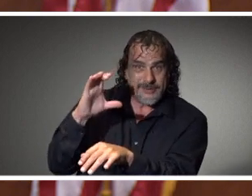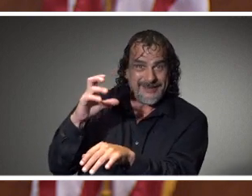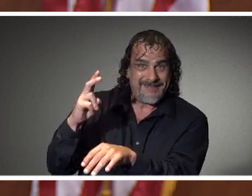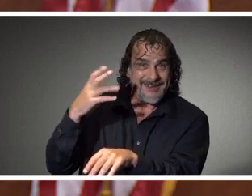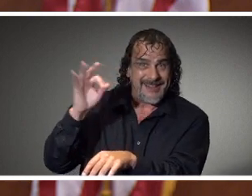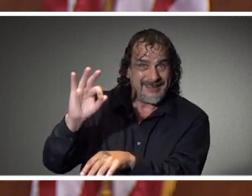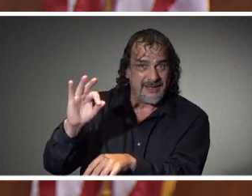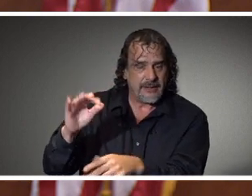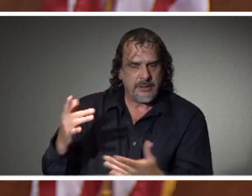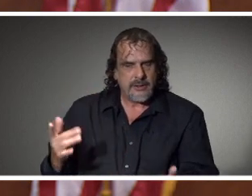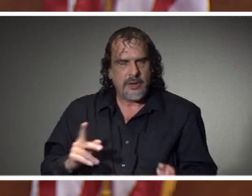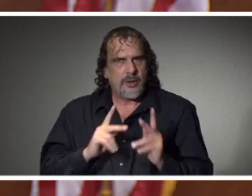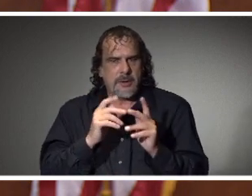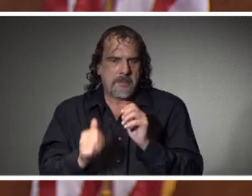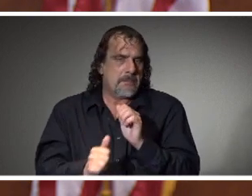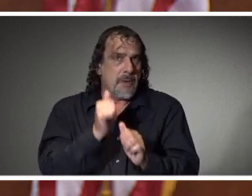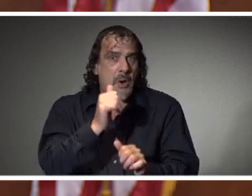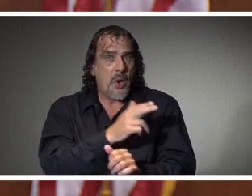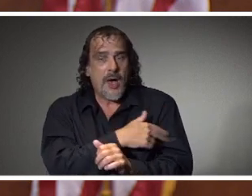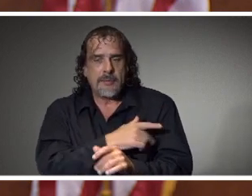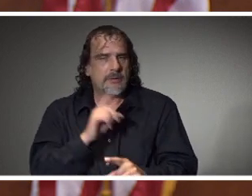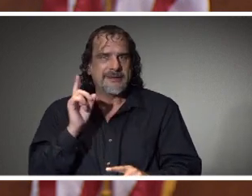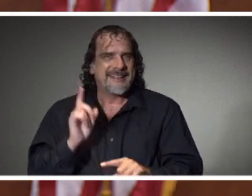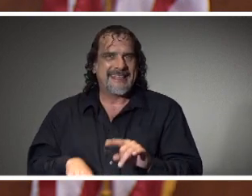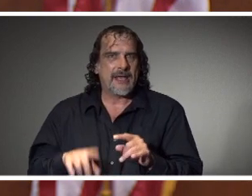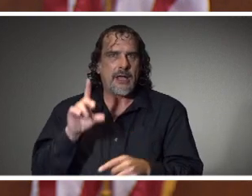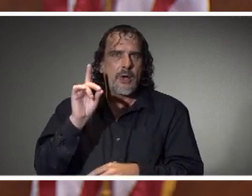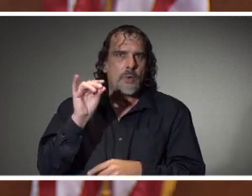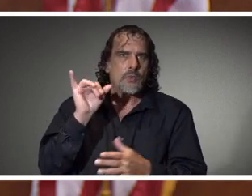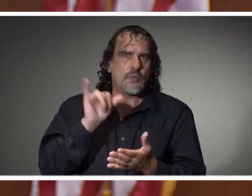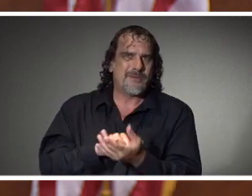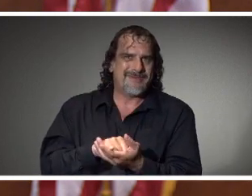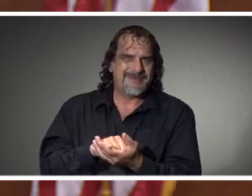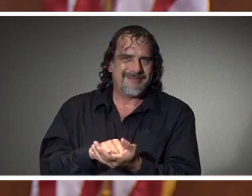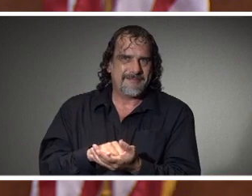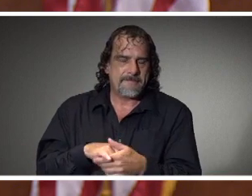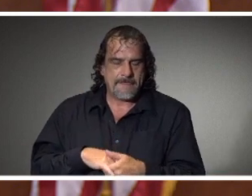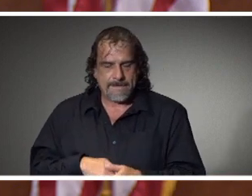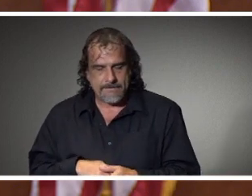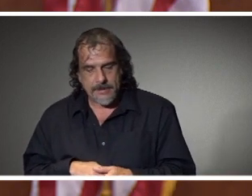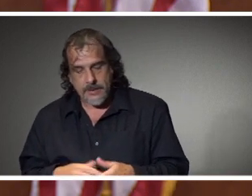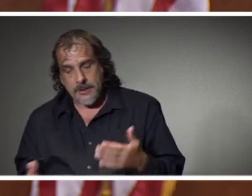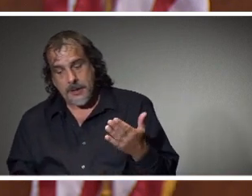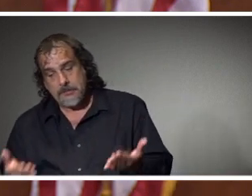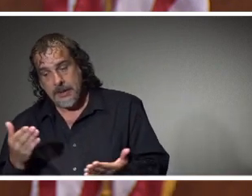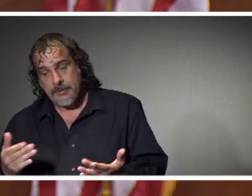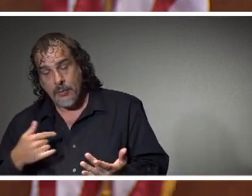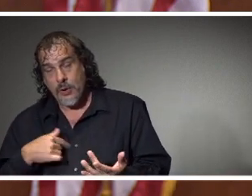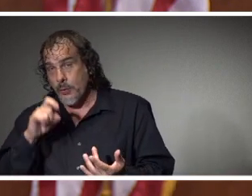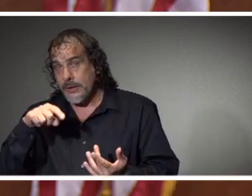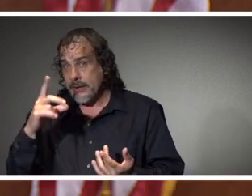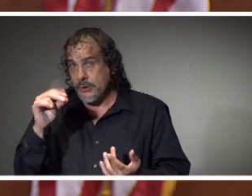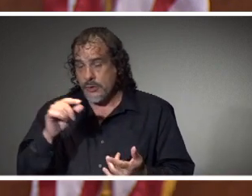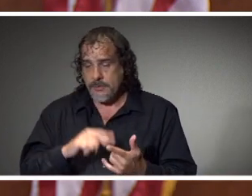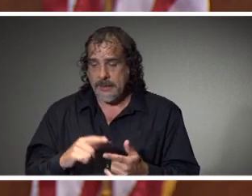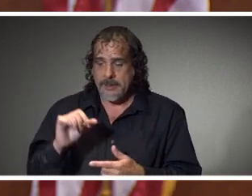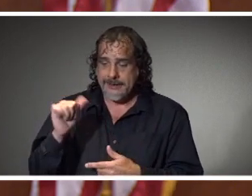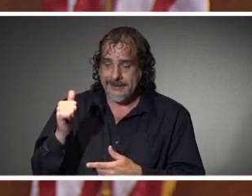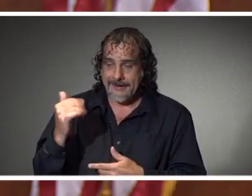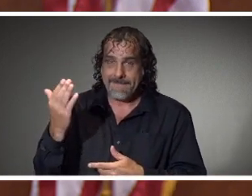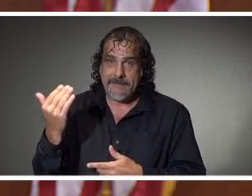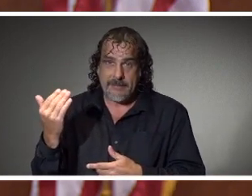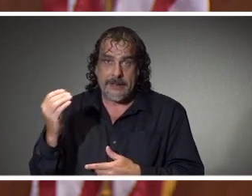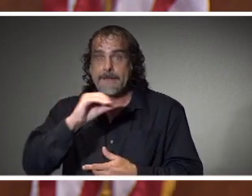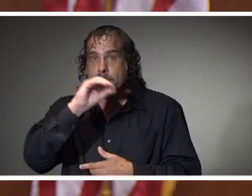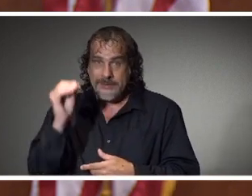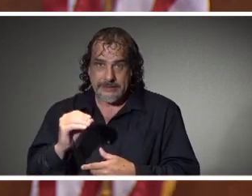realistic for most of our hospitals, and that what may be more realistic is a 10 to 15%